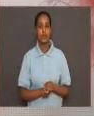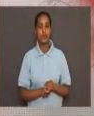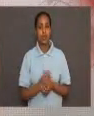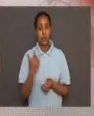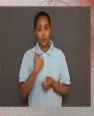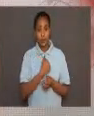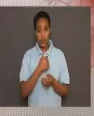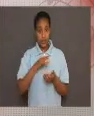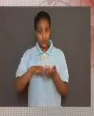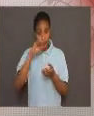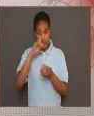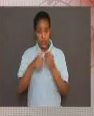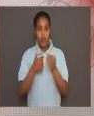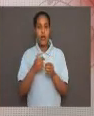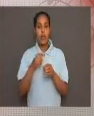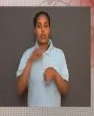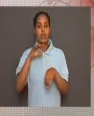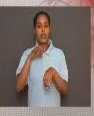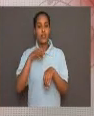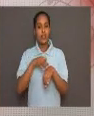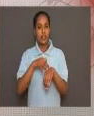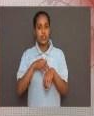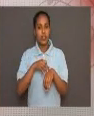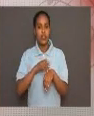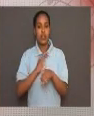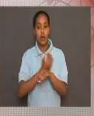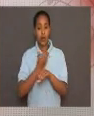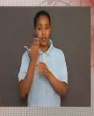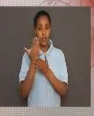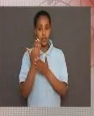We learned about fixation in our last lesson.